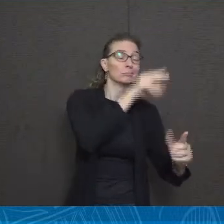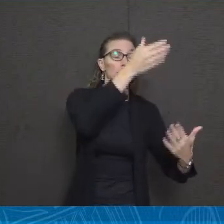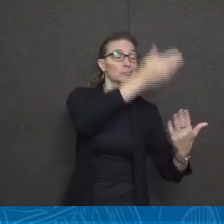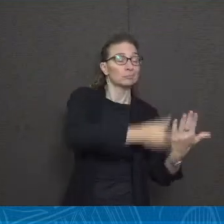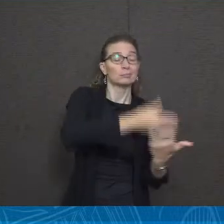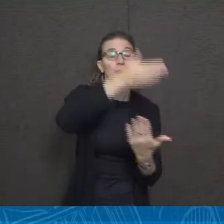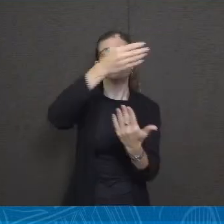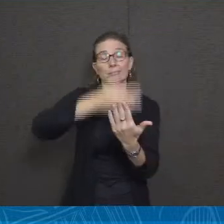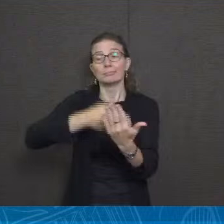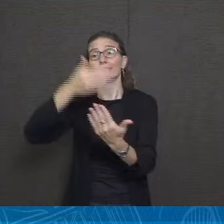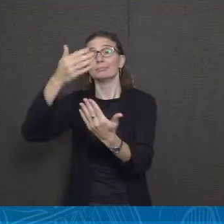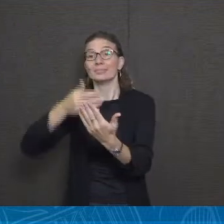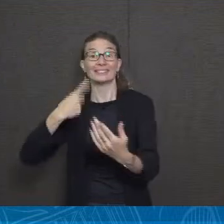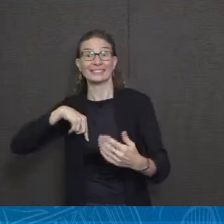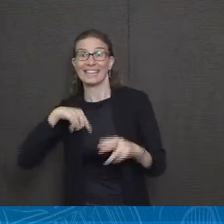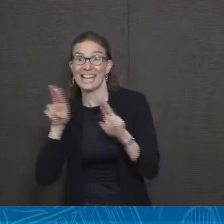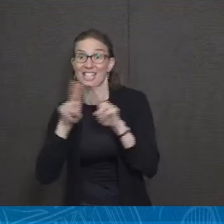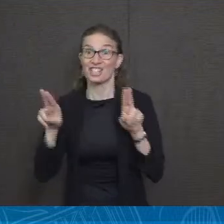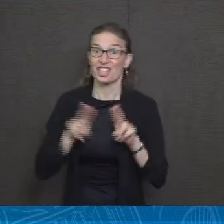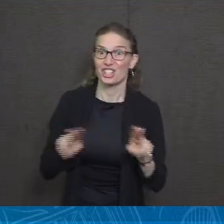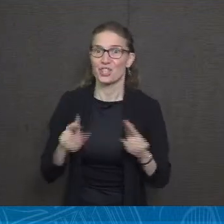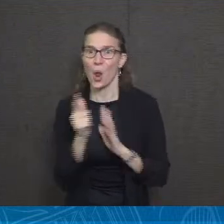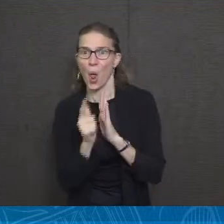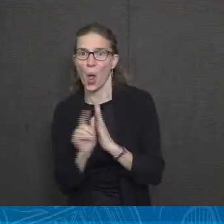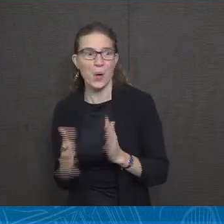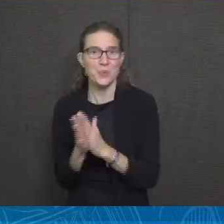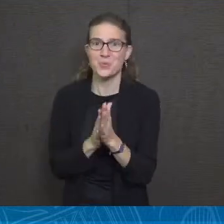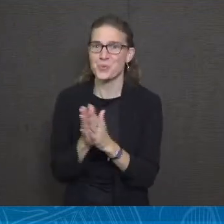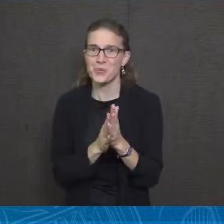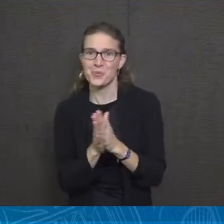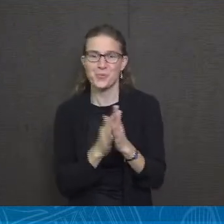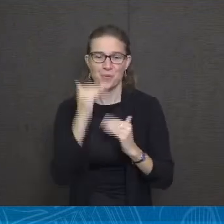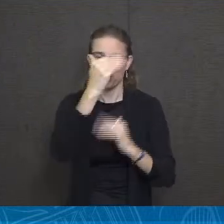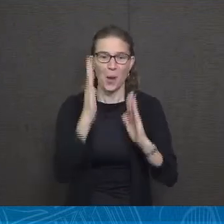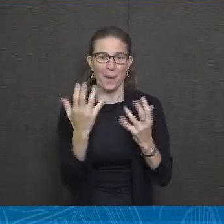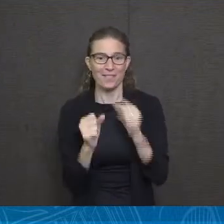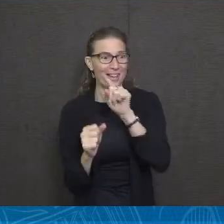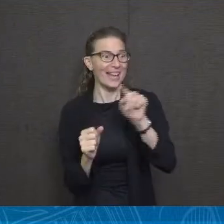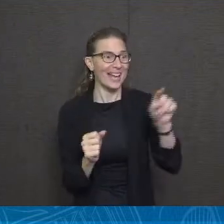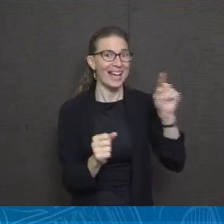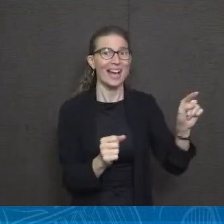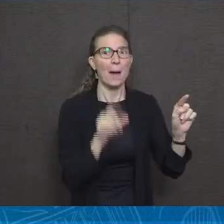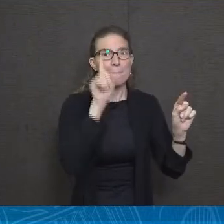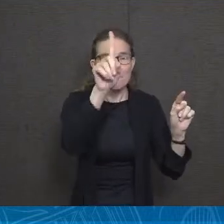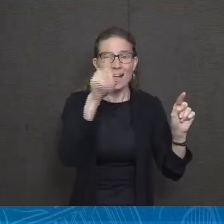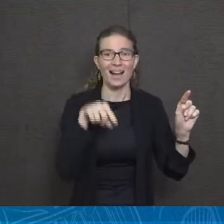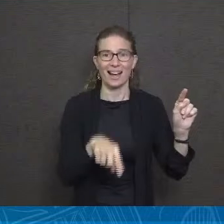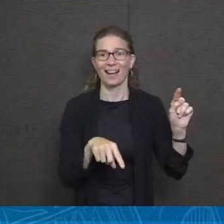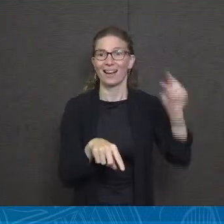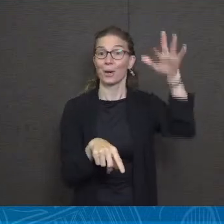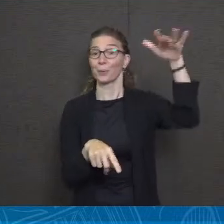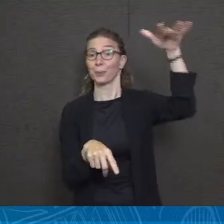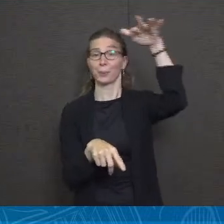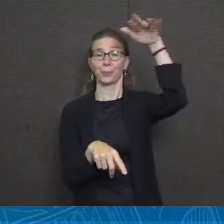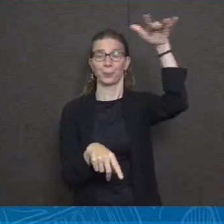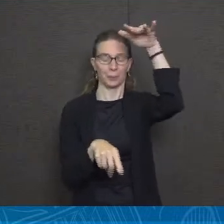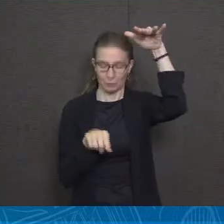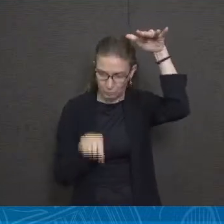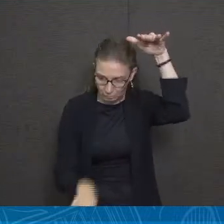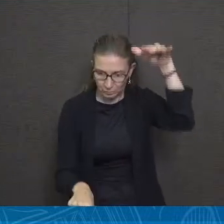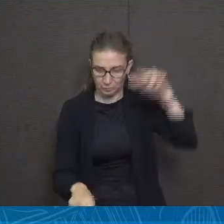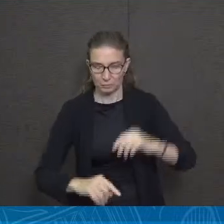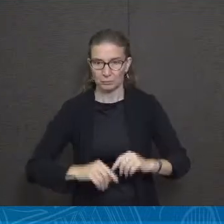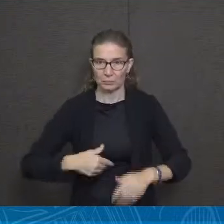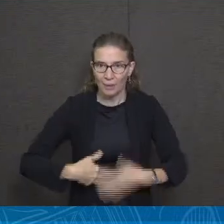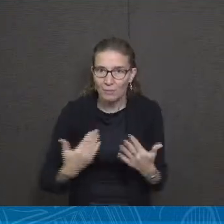international lawyers get very excited about the international frameworks, and we forget that they've got to deliver on the ground. And every